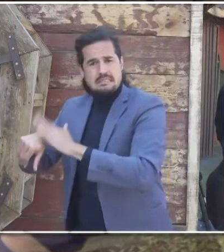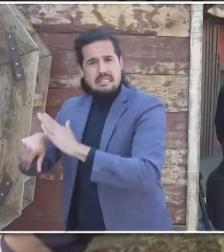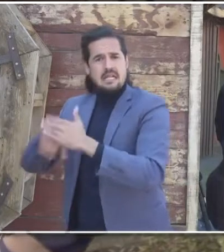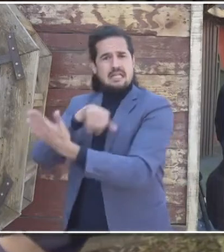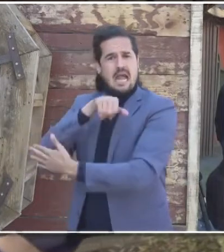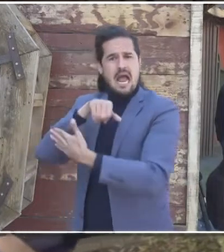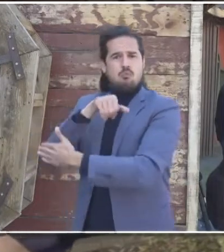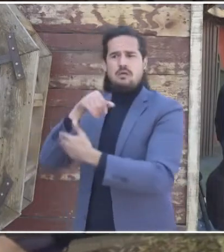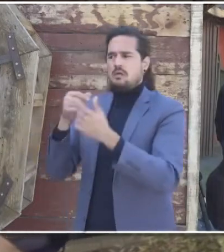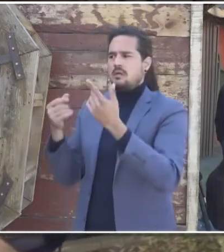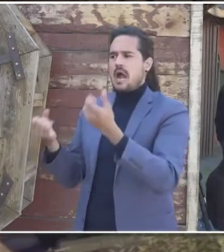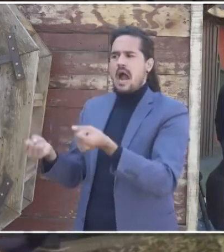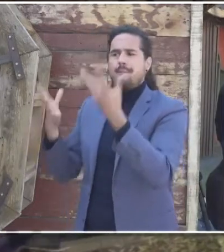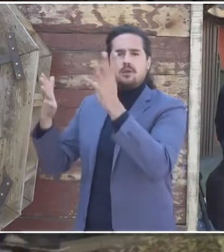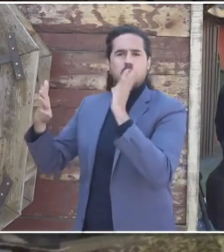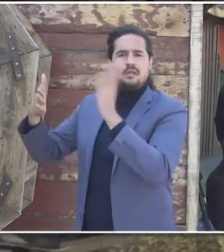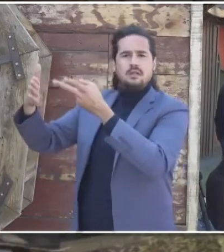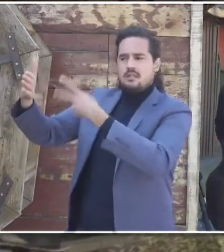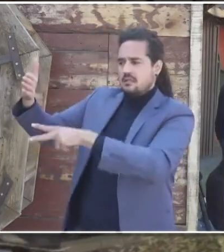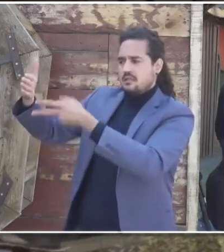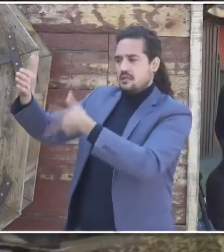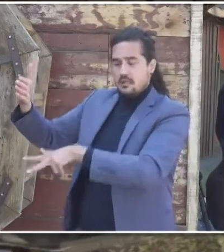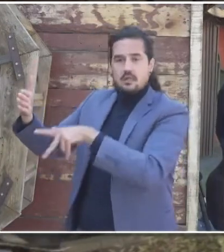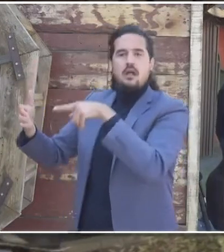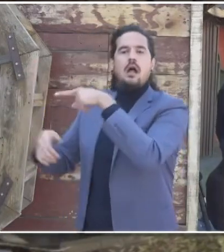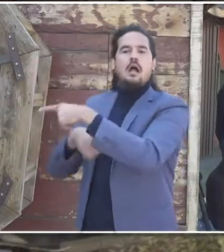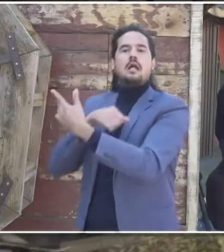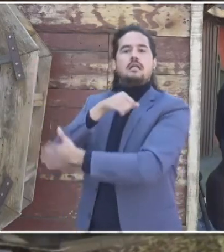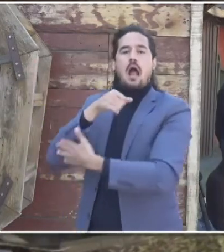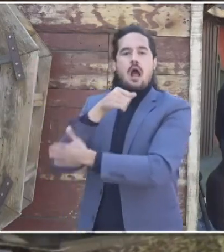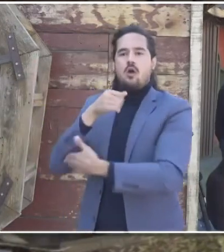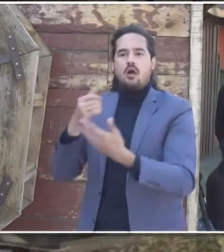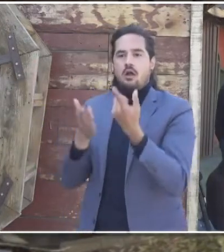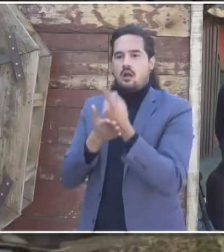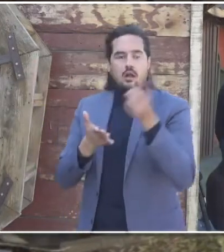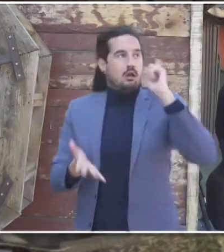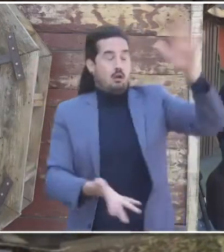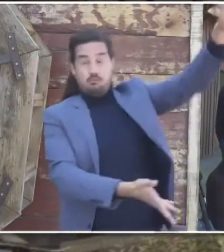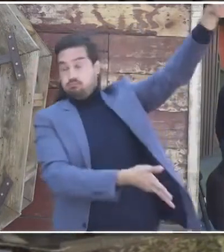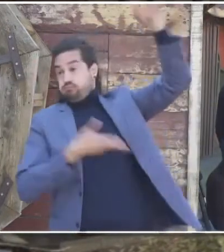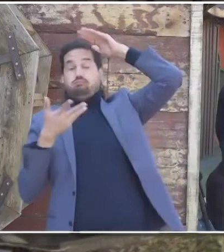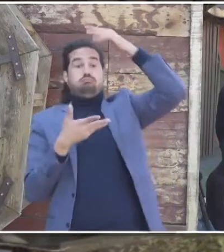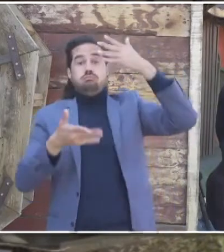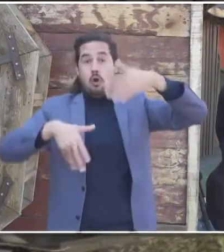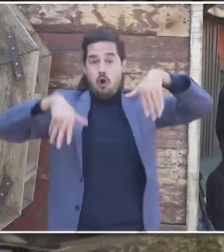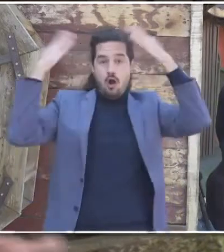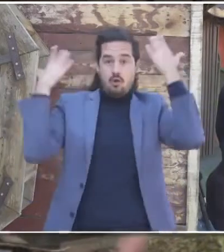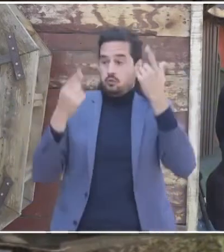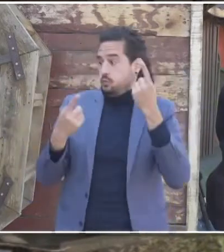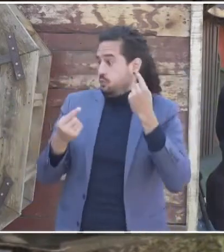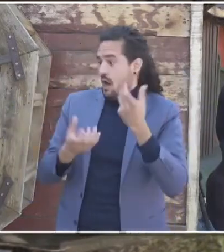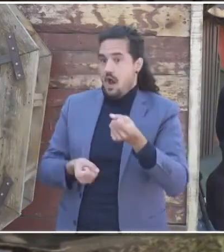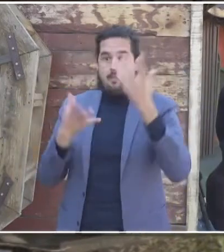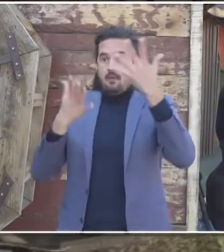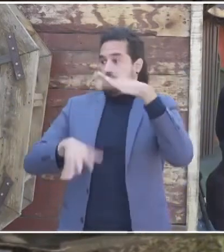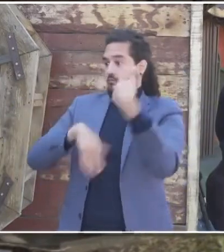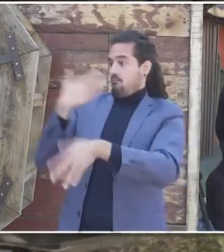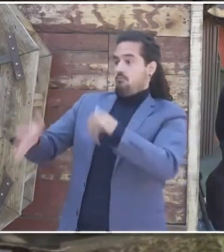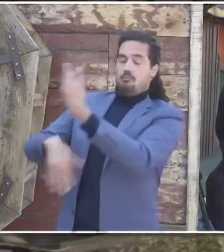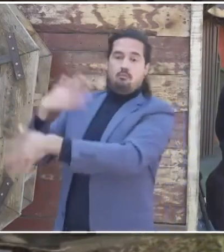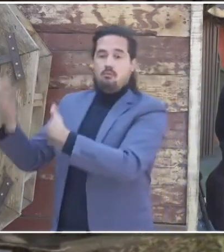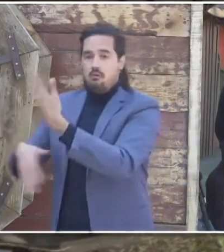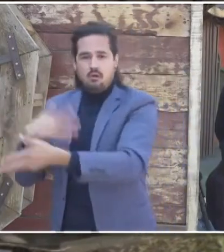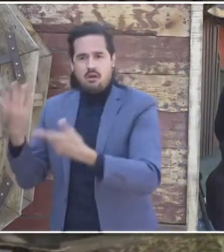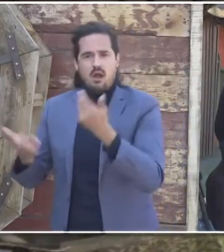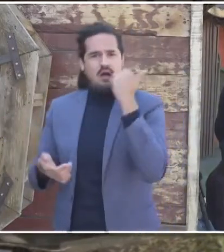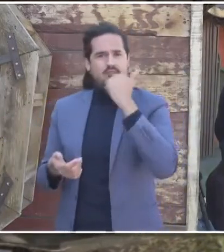that they can plan more effectively for distribution? That's exactly our resolve. That's our commitment. And having just received